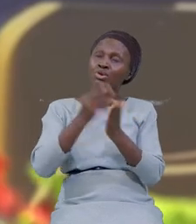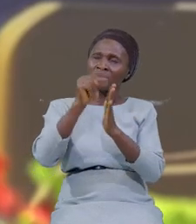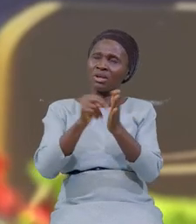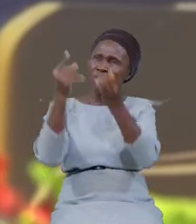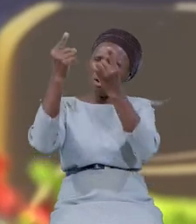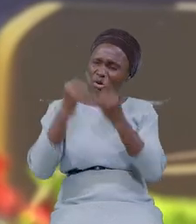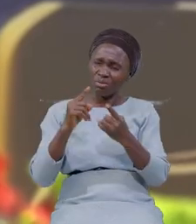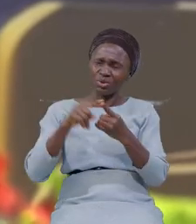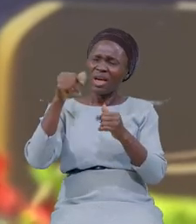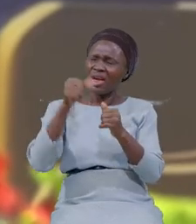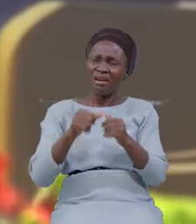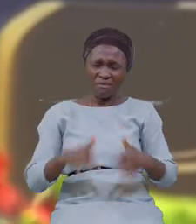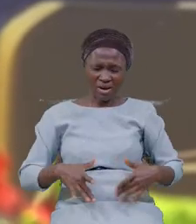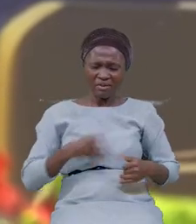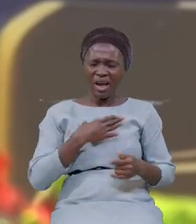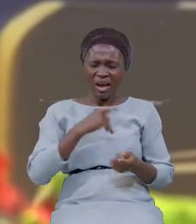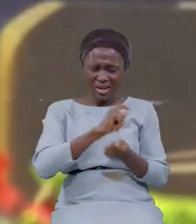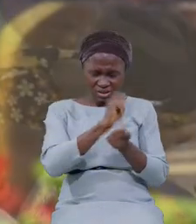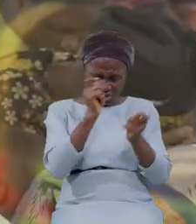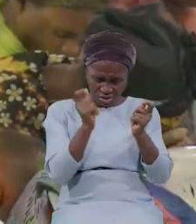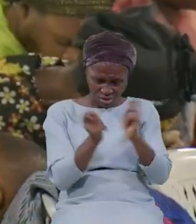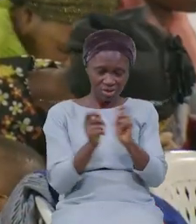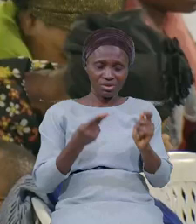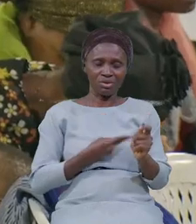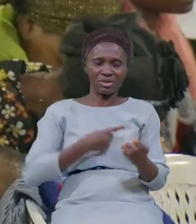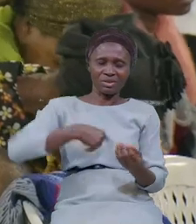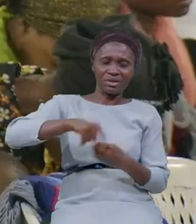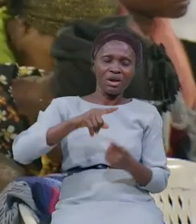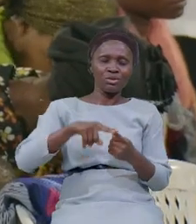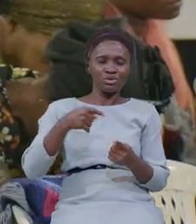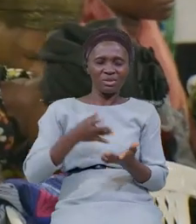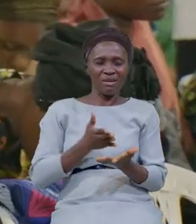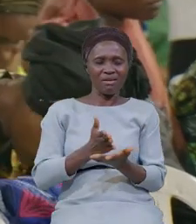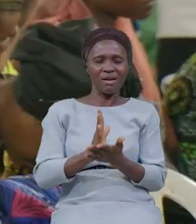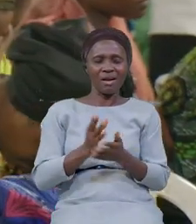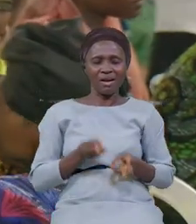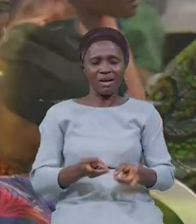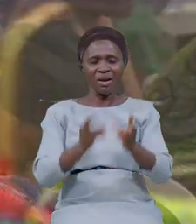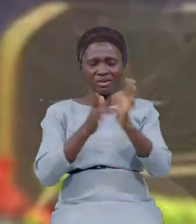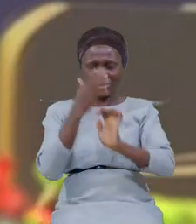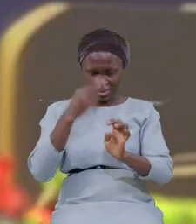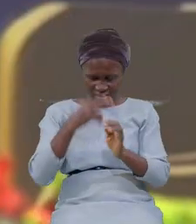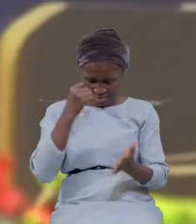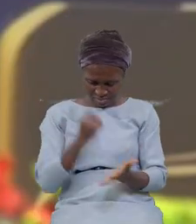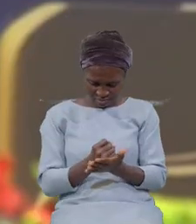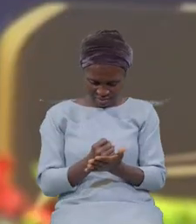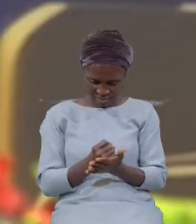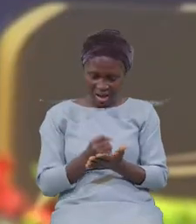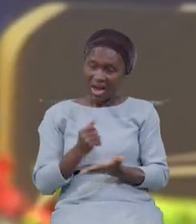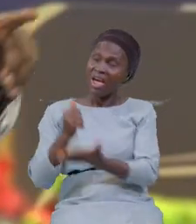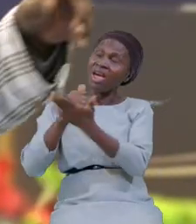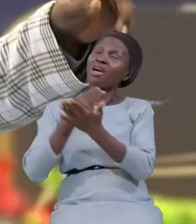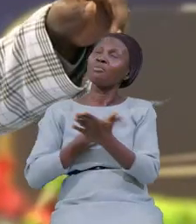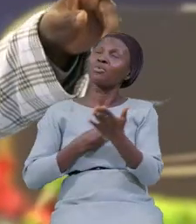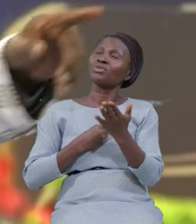turn us around in the right direction. Make the change in everyone. Help us, Lord, to